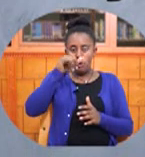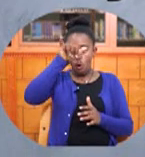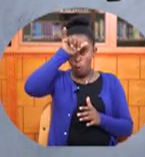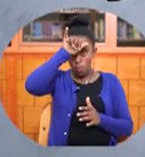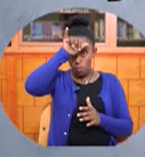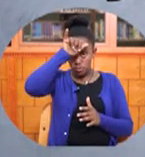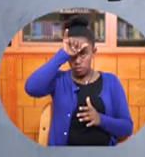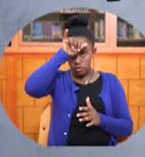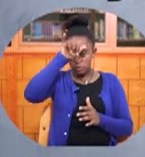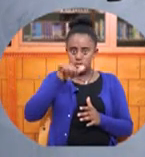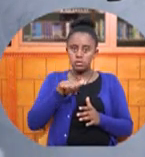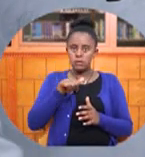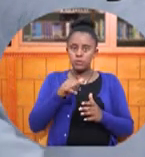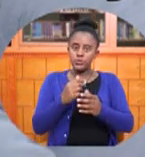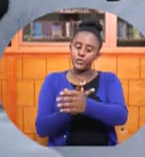ox,